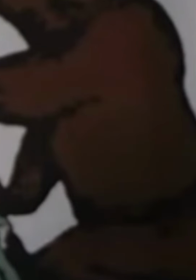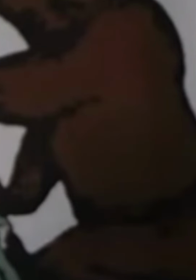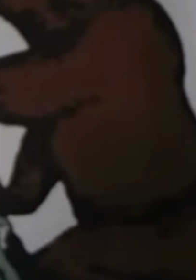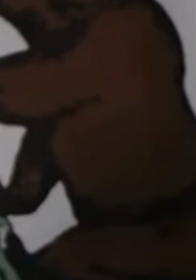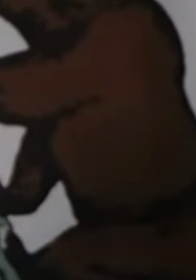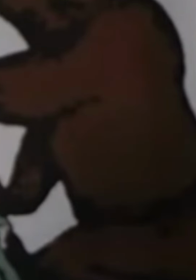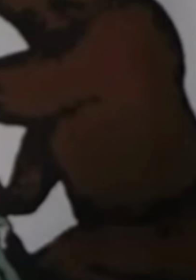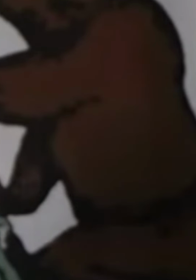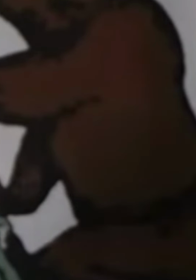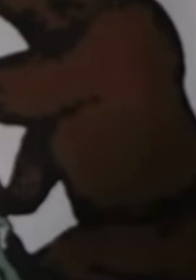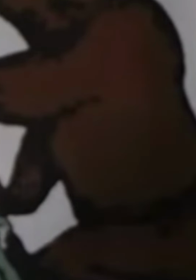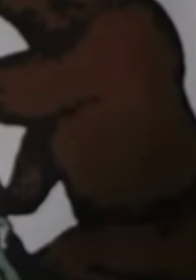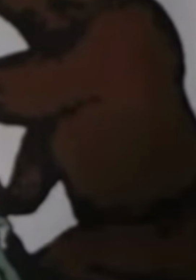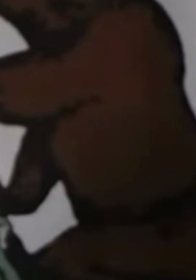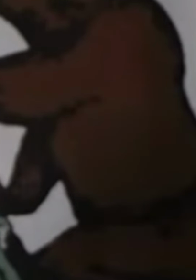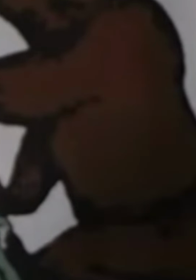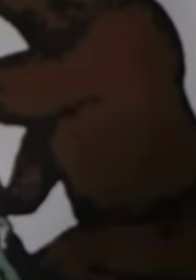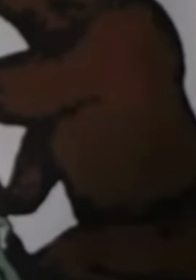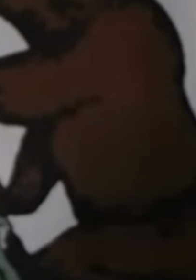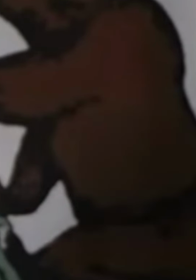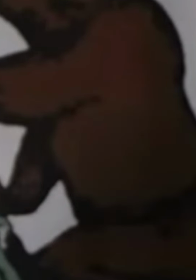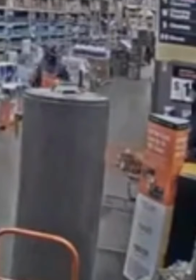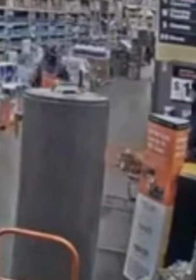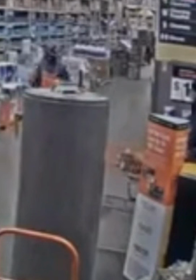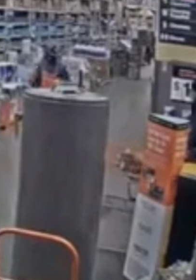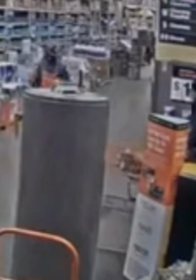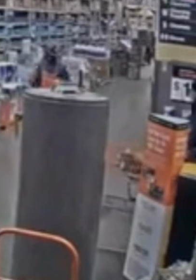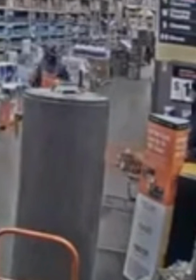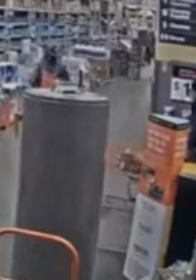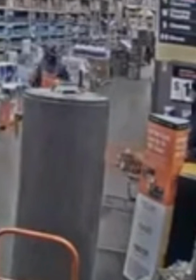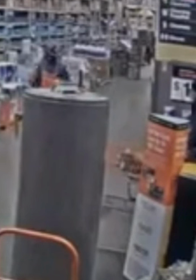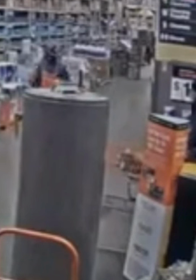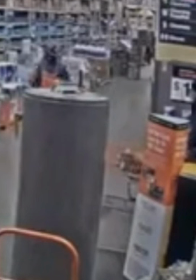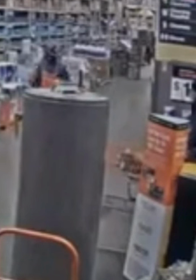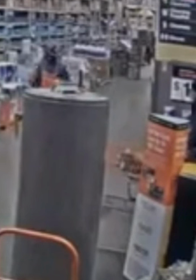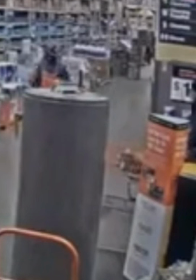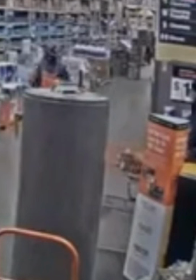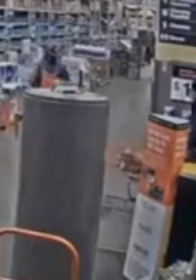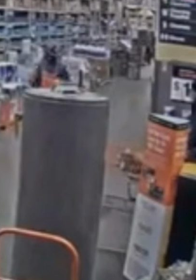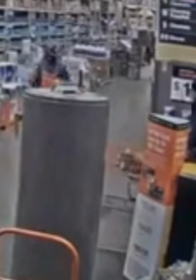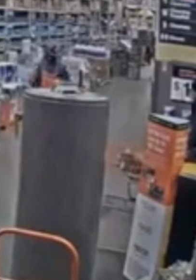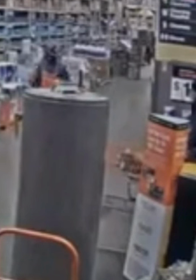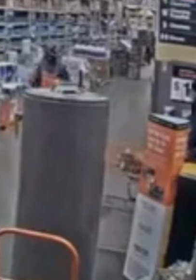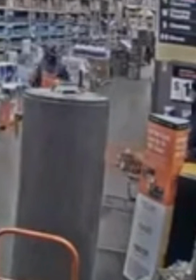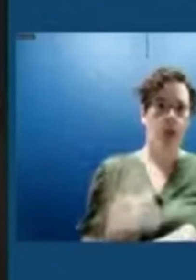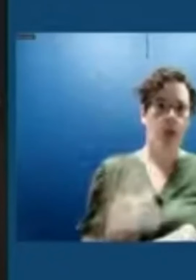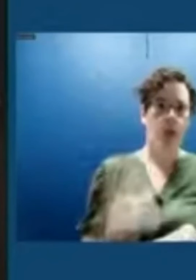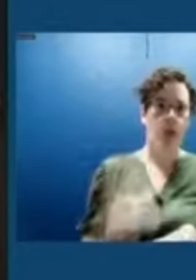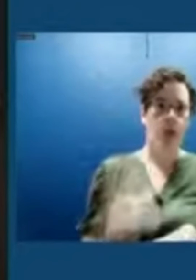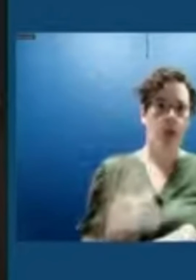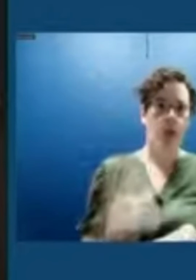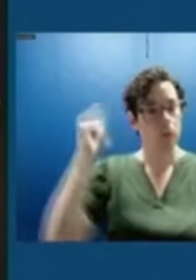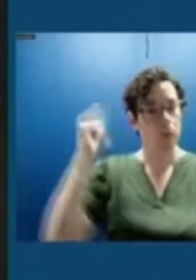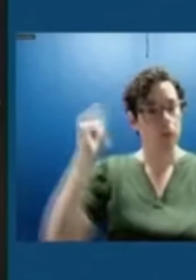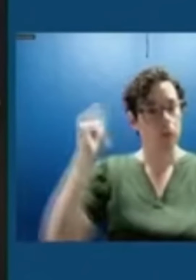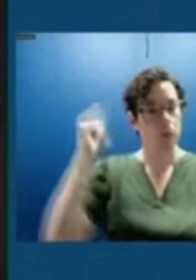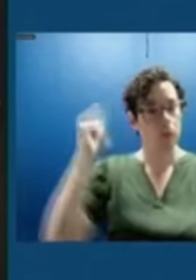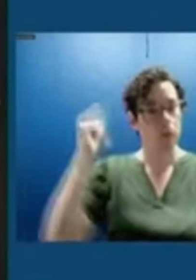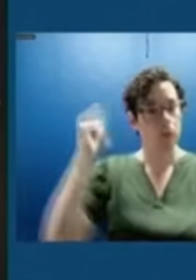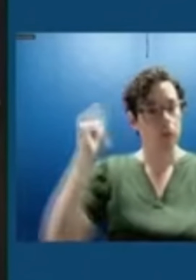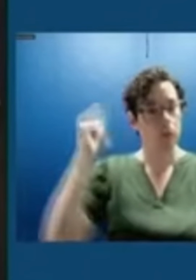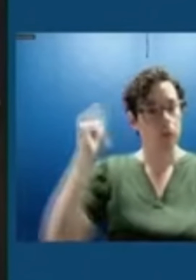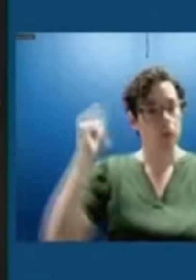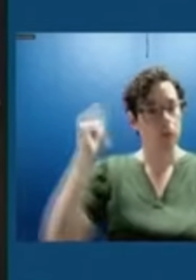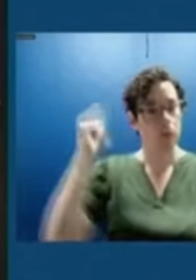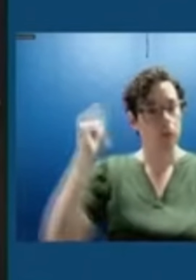fundamentally different in this program. Wow. You see it here for yourself, because a lot of people are saying, man, no matter how much